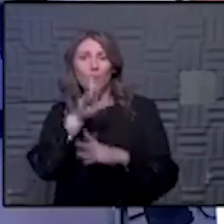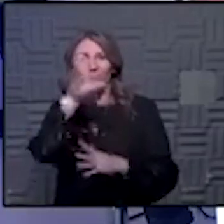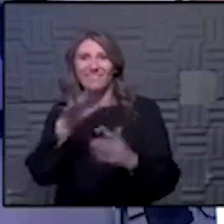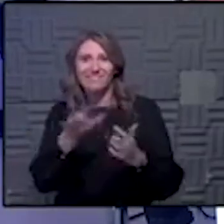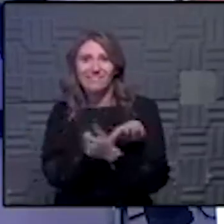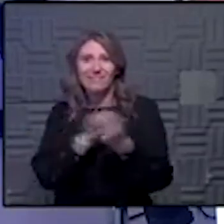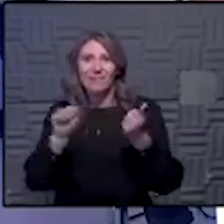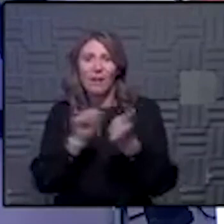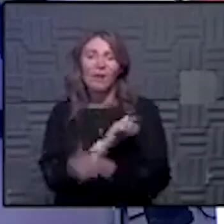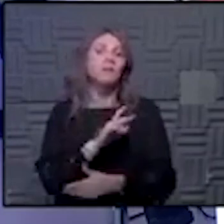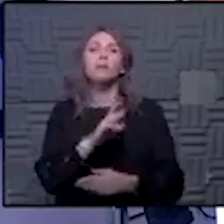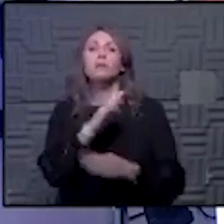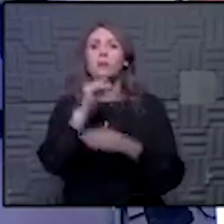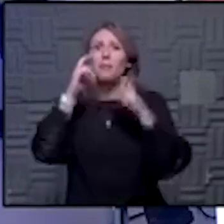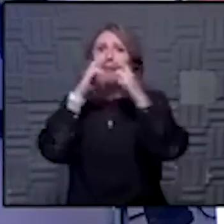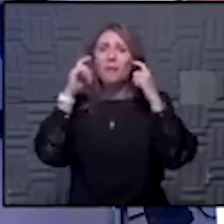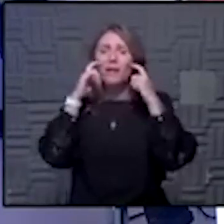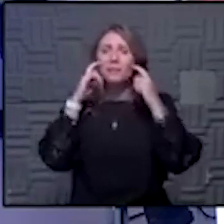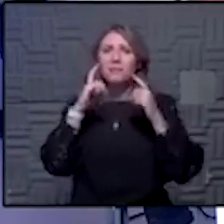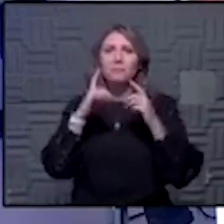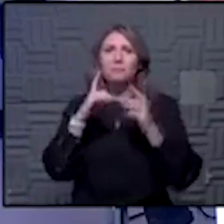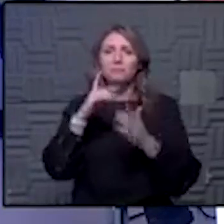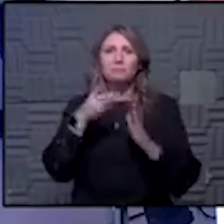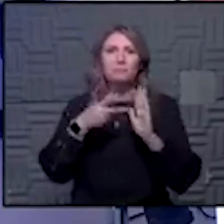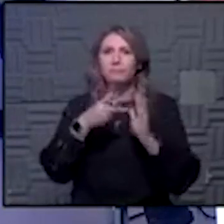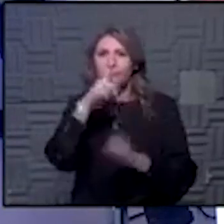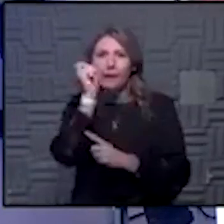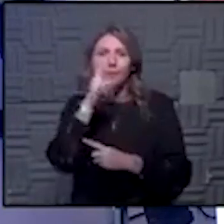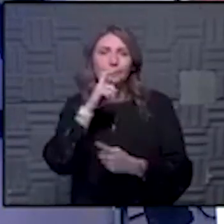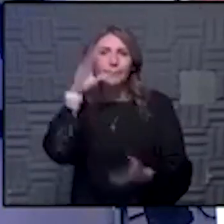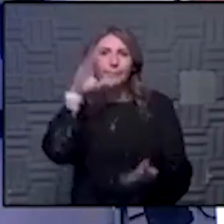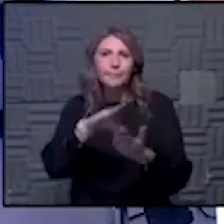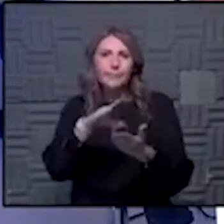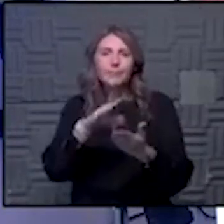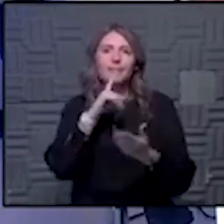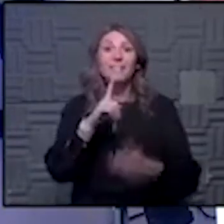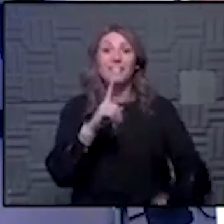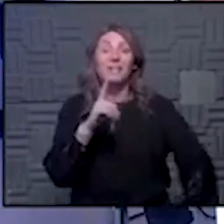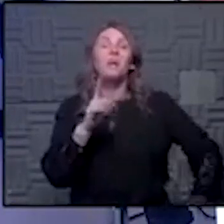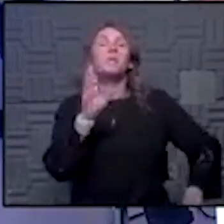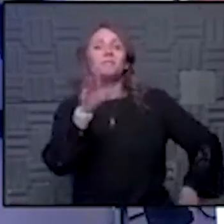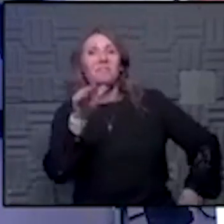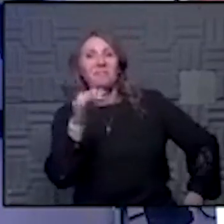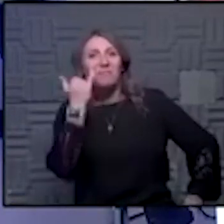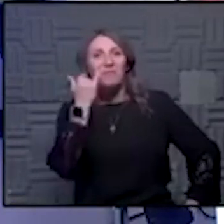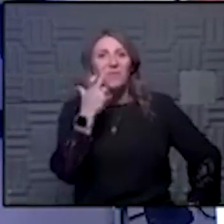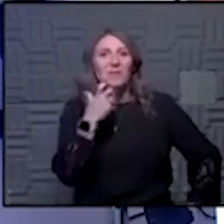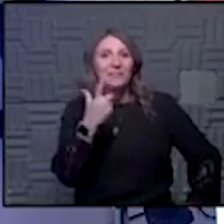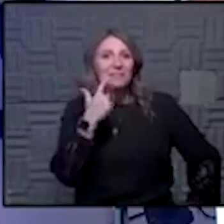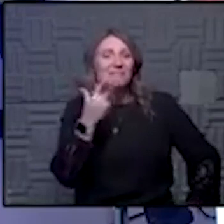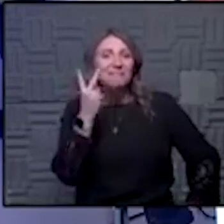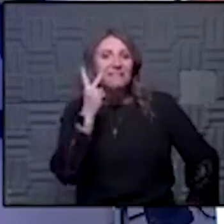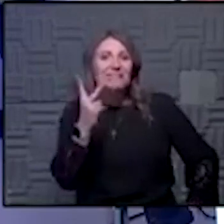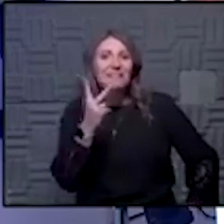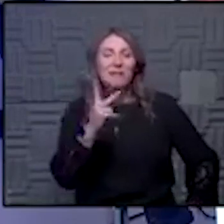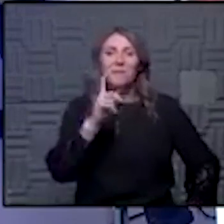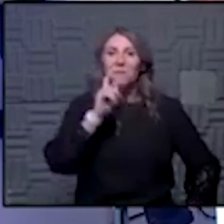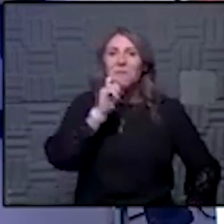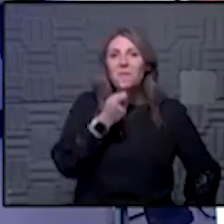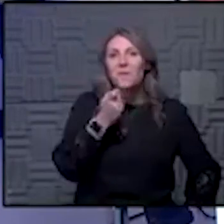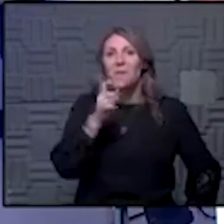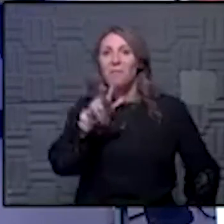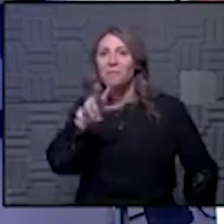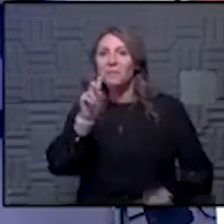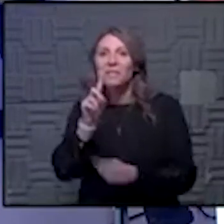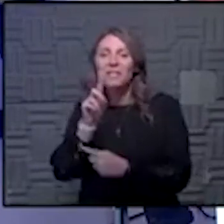because you reduce the viral load that you're going to have. And by the way, if you want to see a really cool 3D kind of visual about